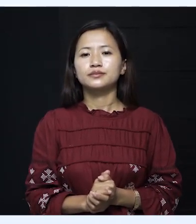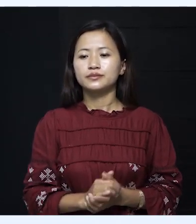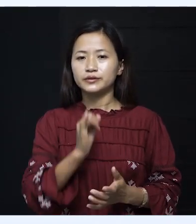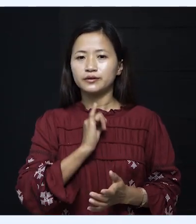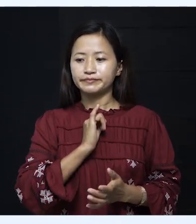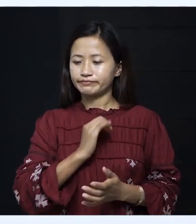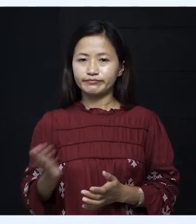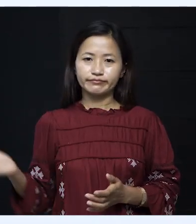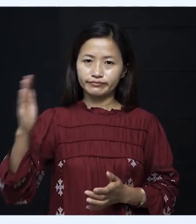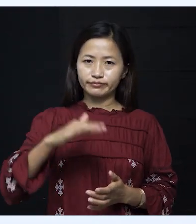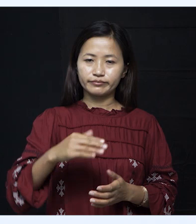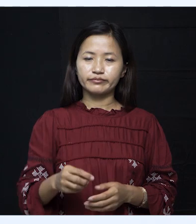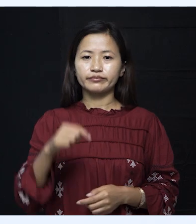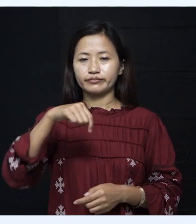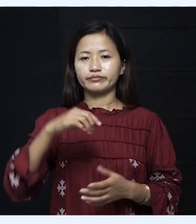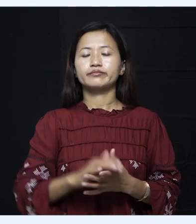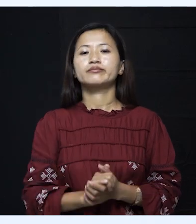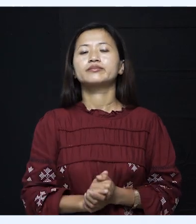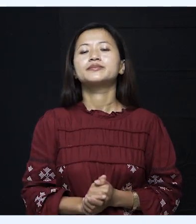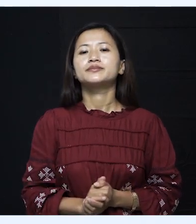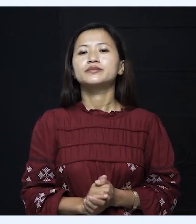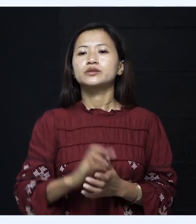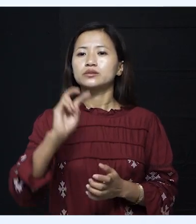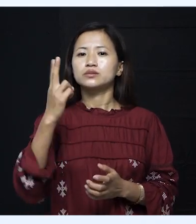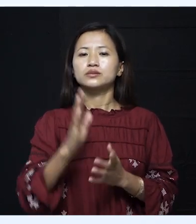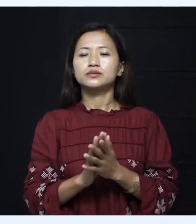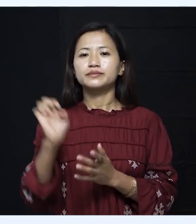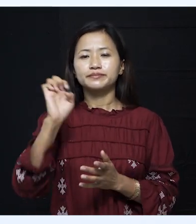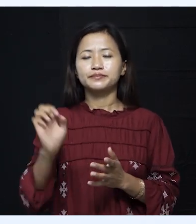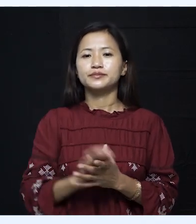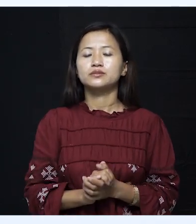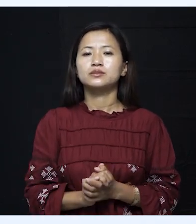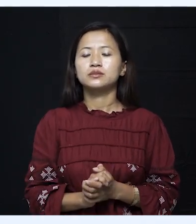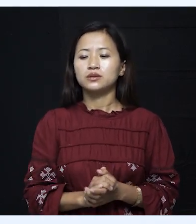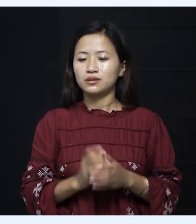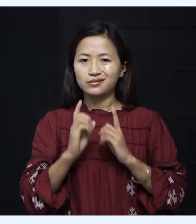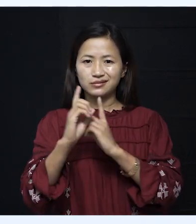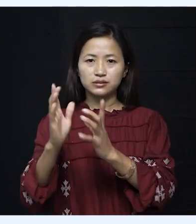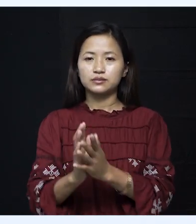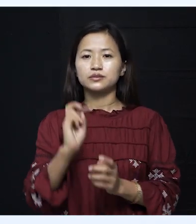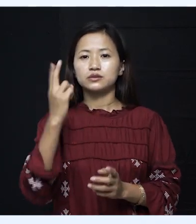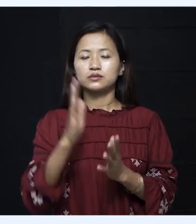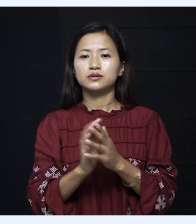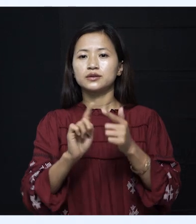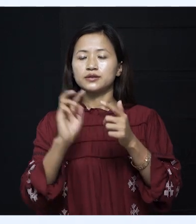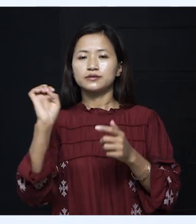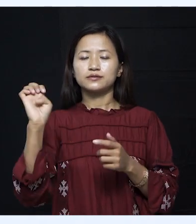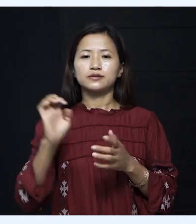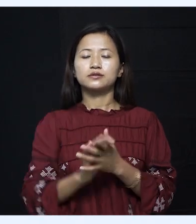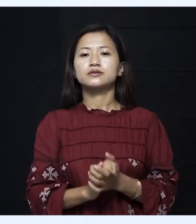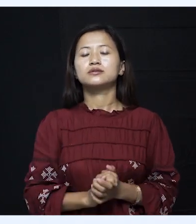I arrived. Let's see. In this case, we have 2 events. So again, we can also lead it up into 2 events in this